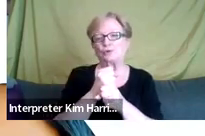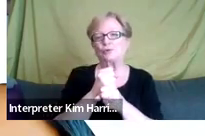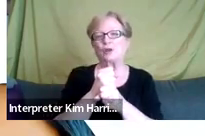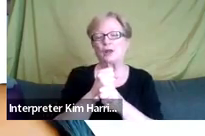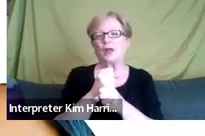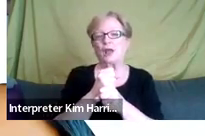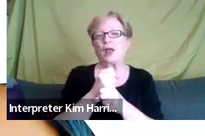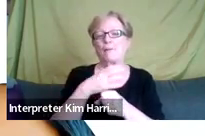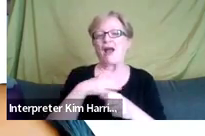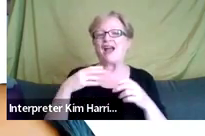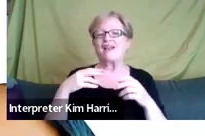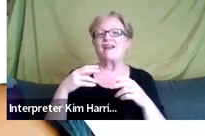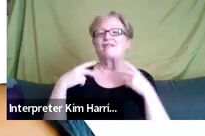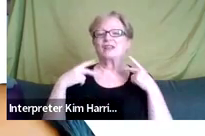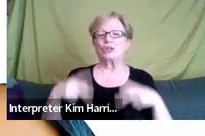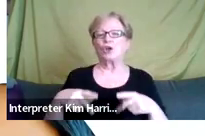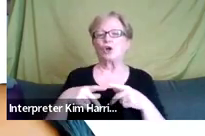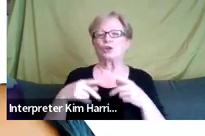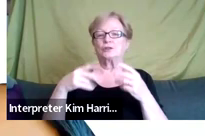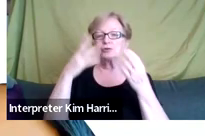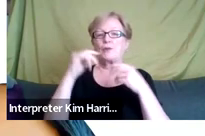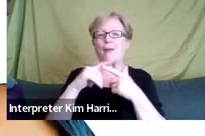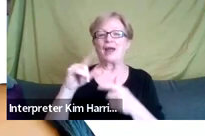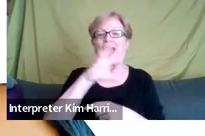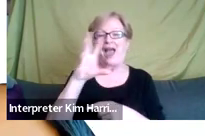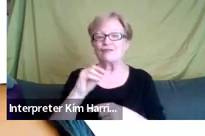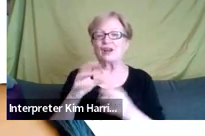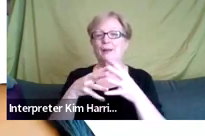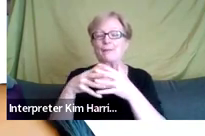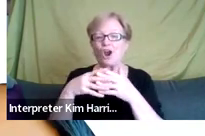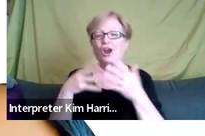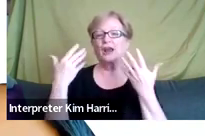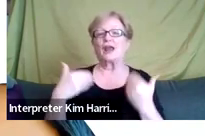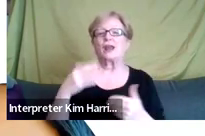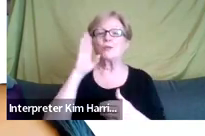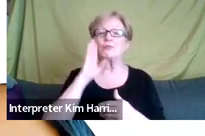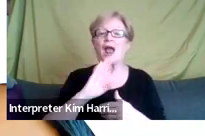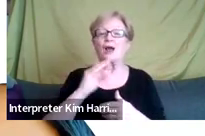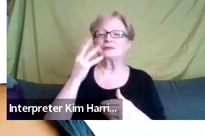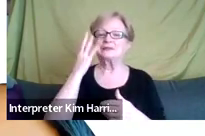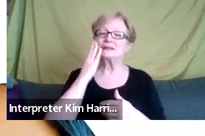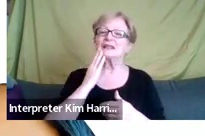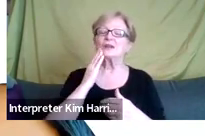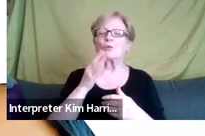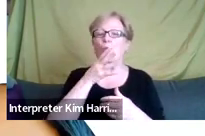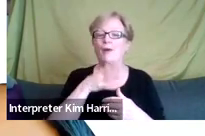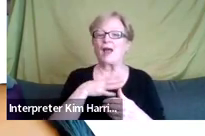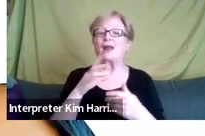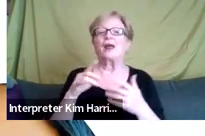My physical description, I am an African-American, brown-skinned woman. I